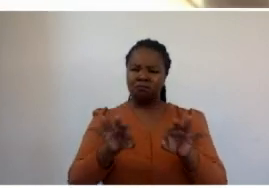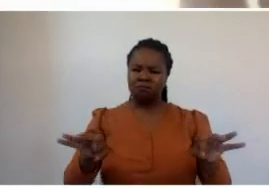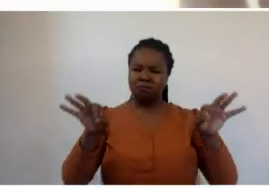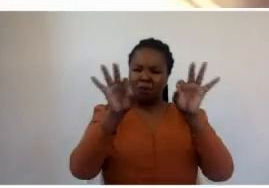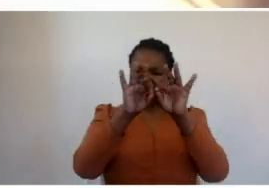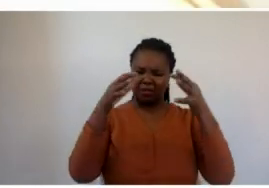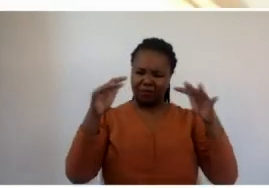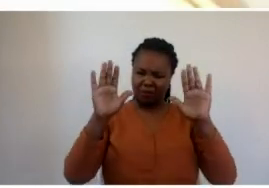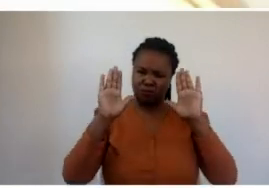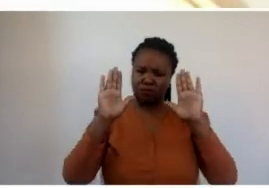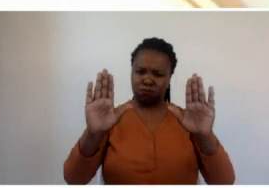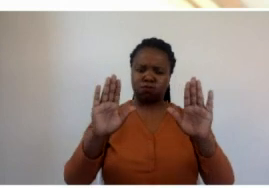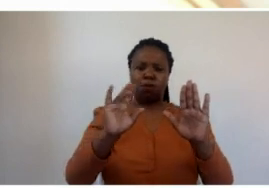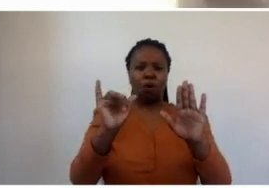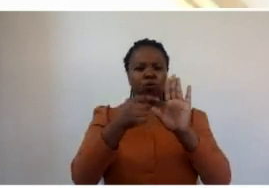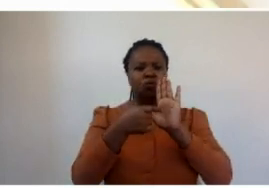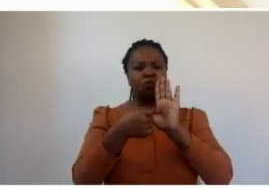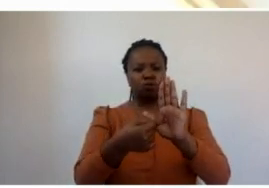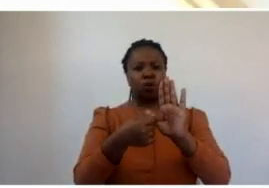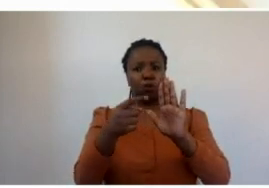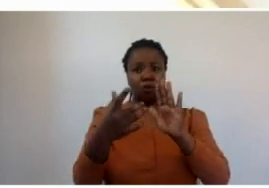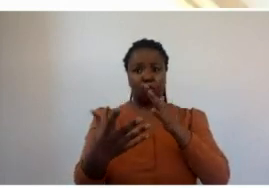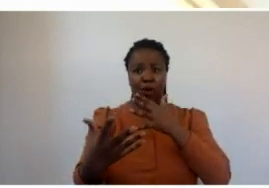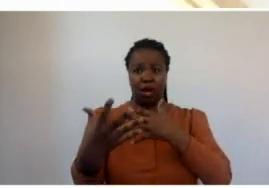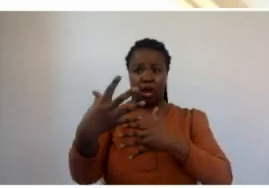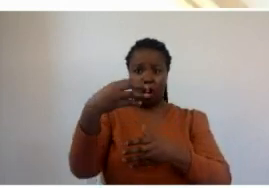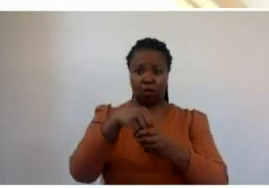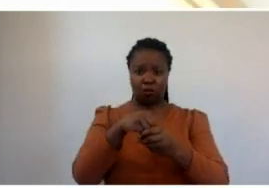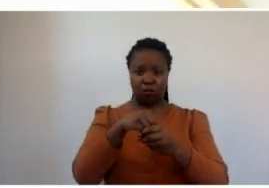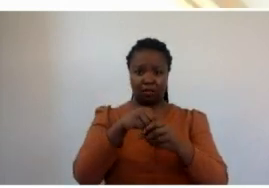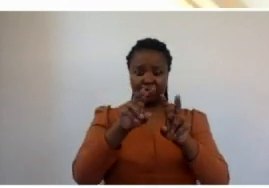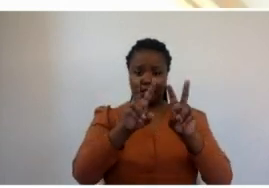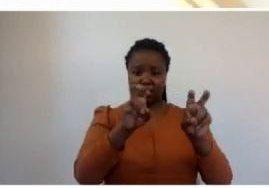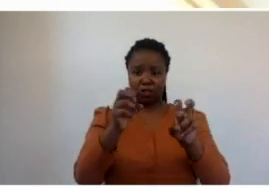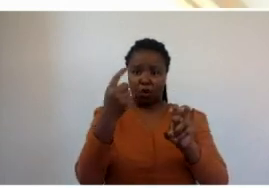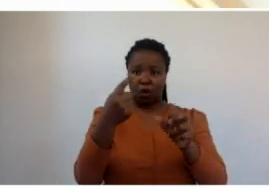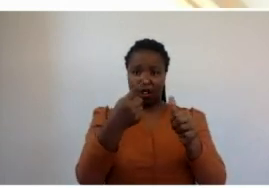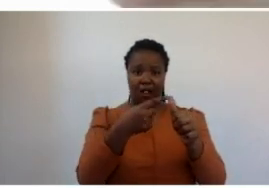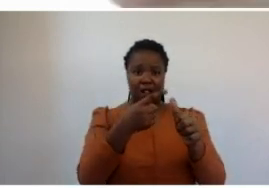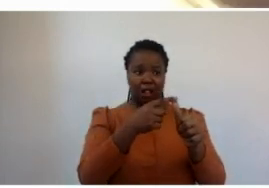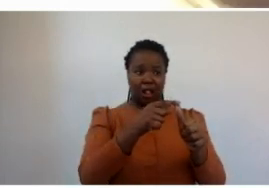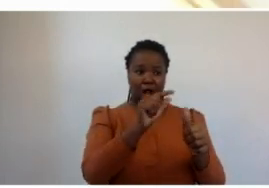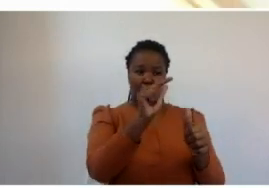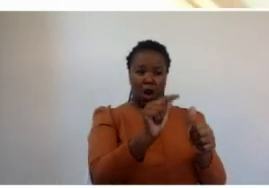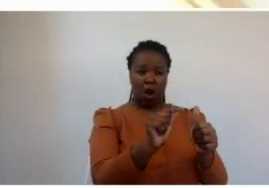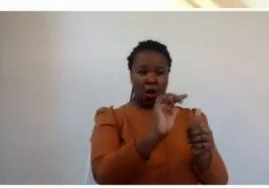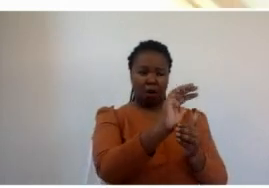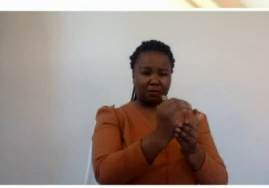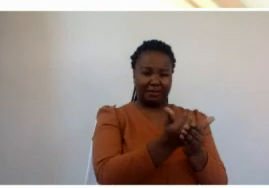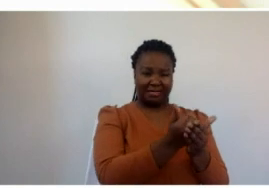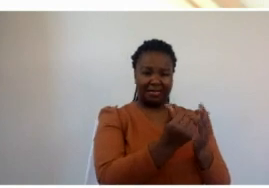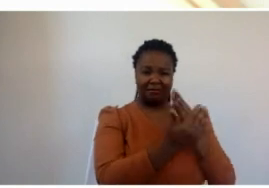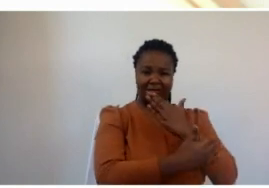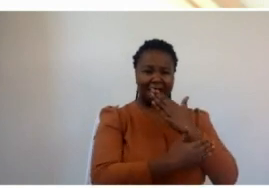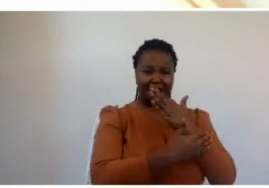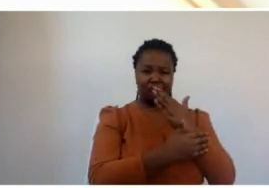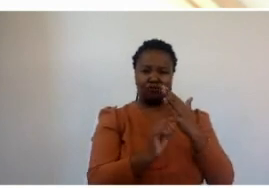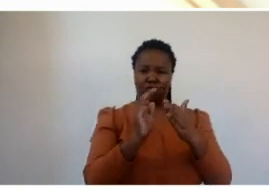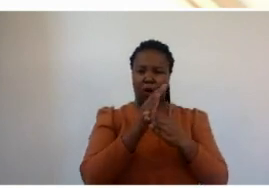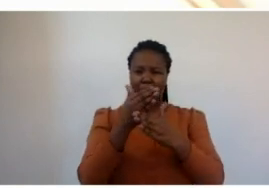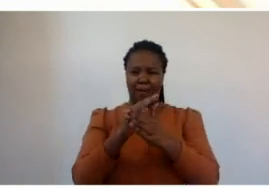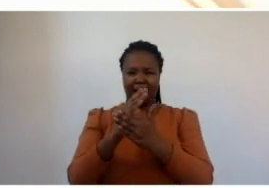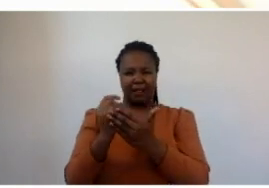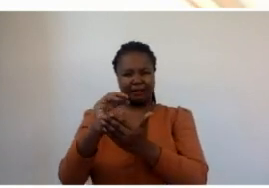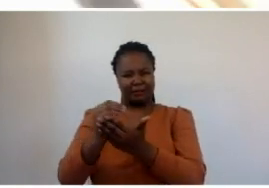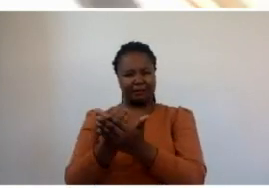these inclusion issues are issues not just in low-income countries and middle-income countries, but very much persistent issues in high-income